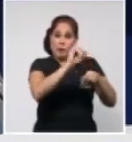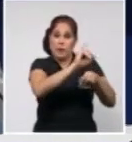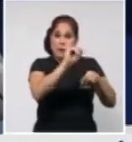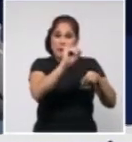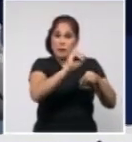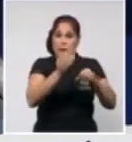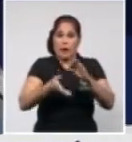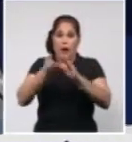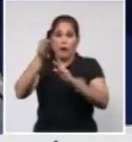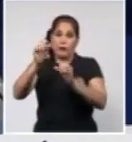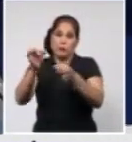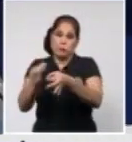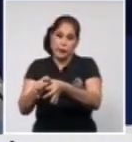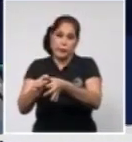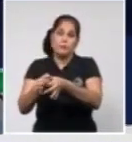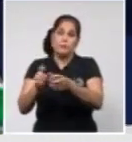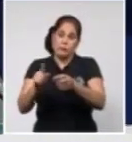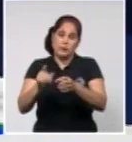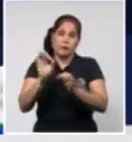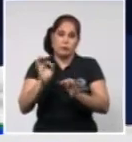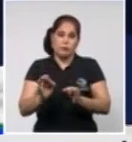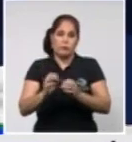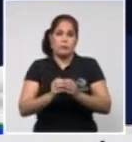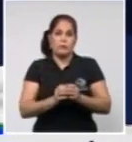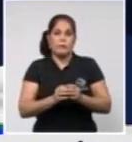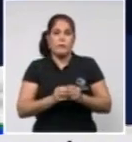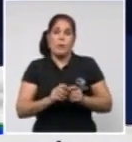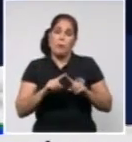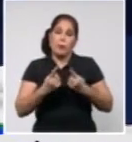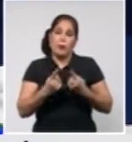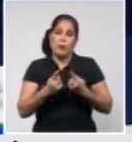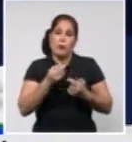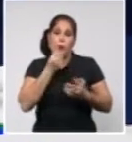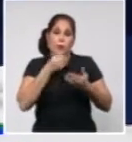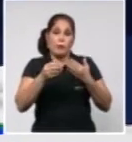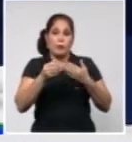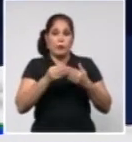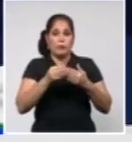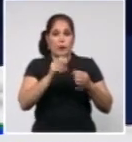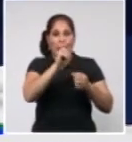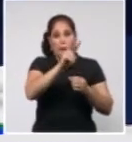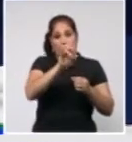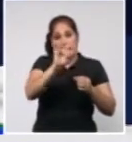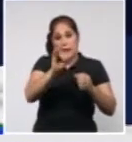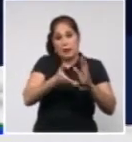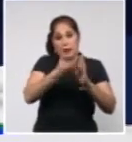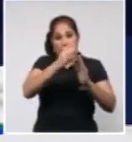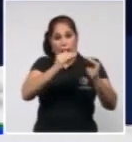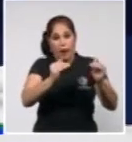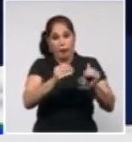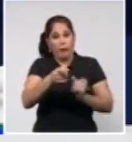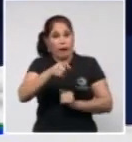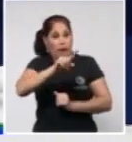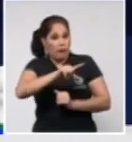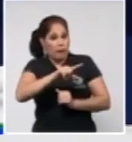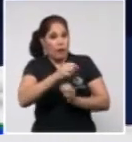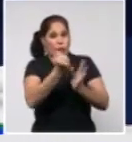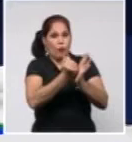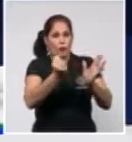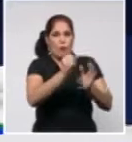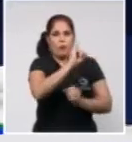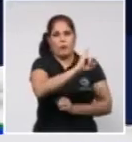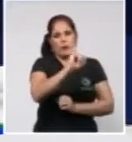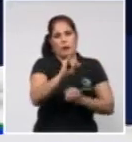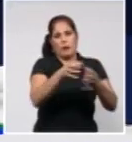yesterday. 4 people were discharged from hospital in Havana, 7 in Matanzas, 1